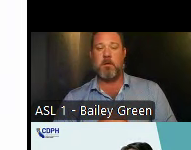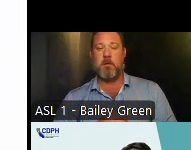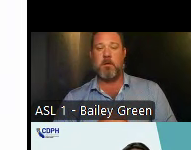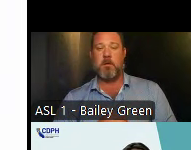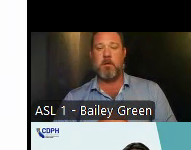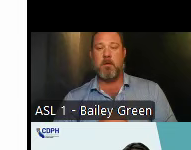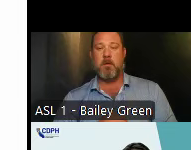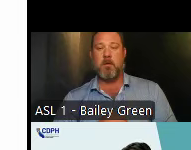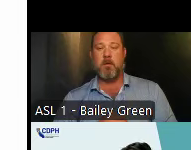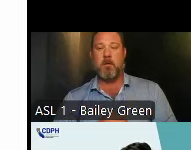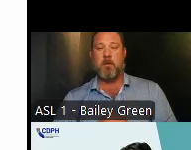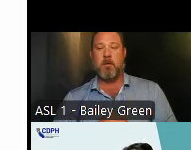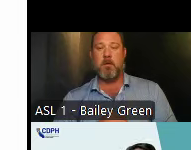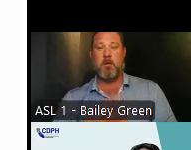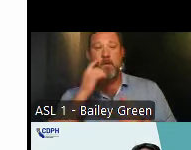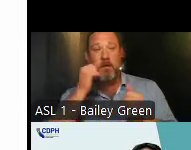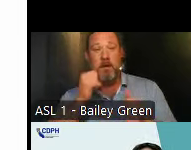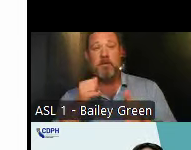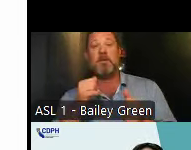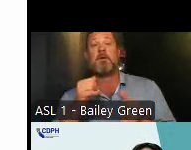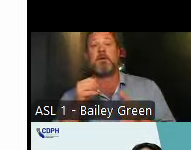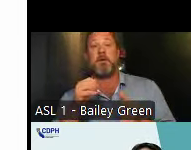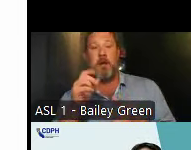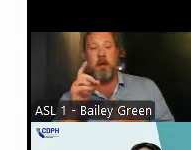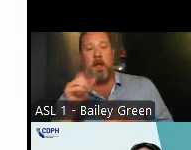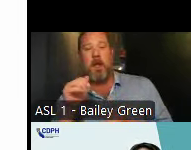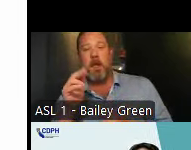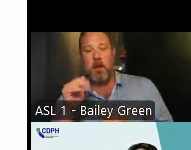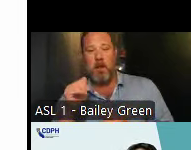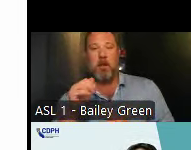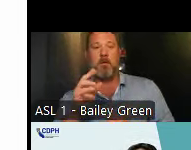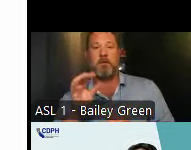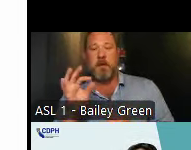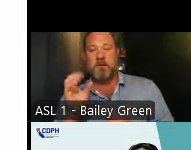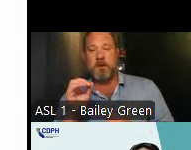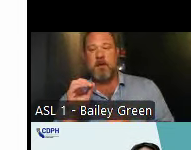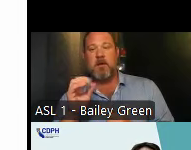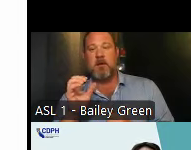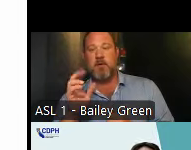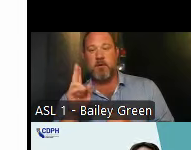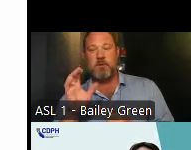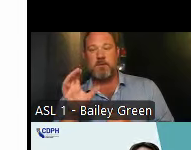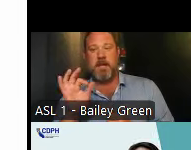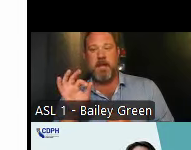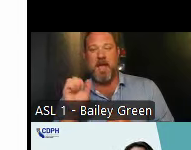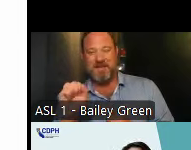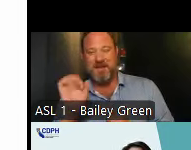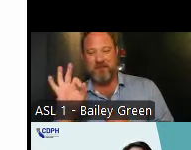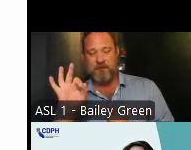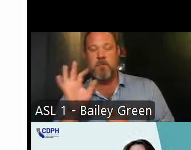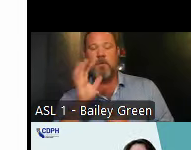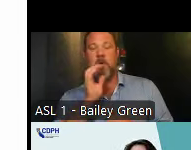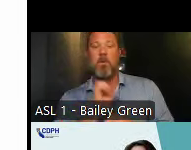So for Dementia Care California, Dr. Anna Chodos and her team at UCSF have been working on this Dementia